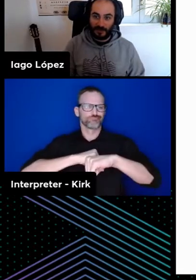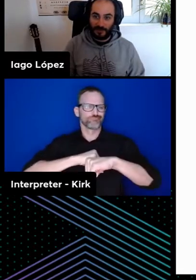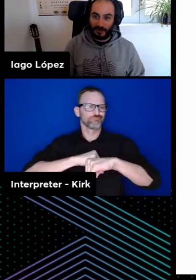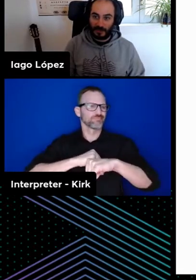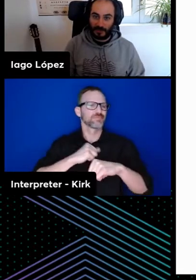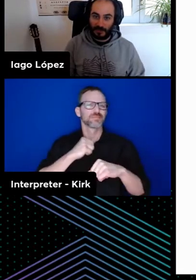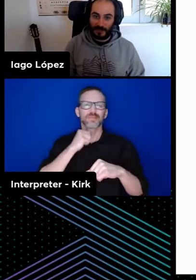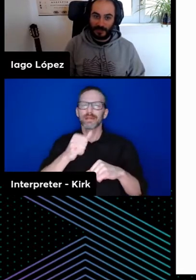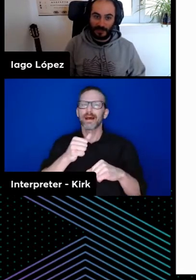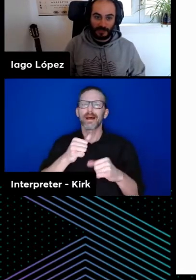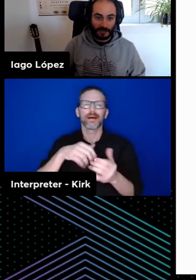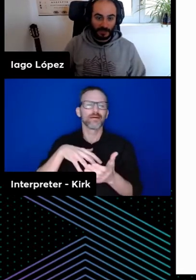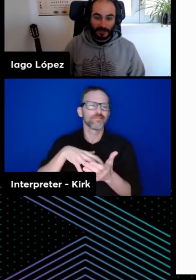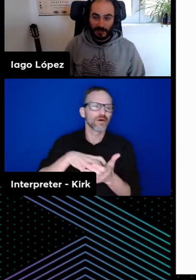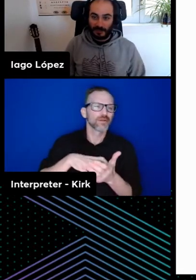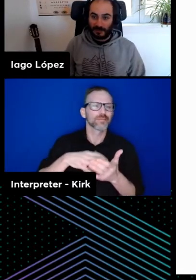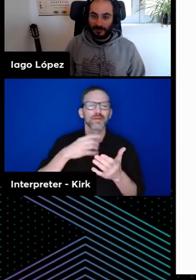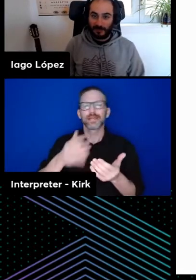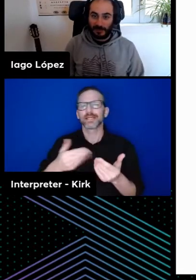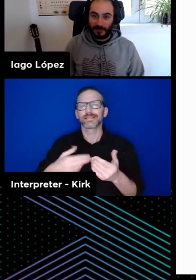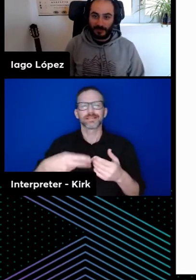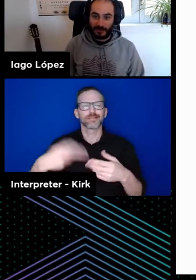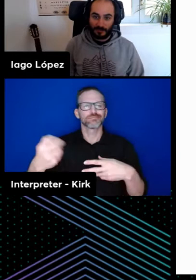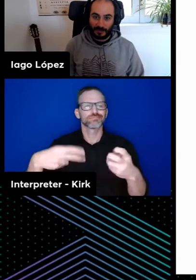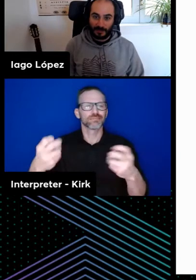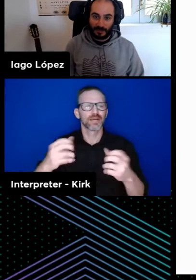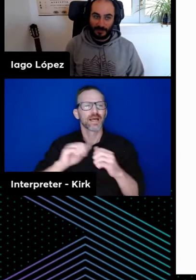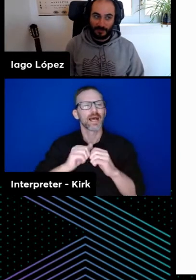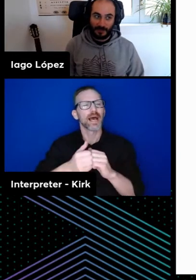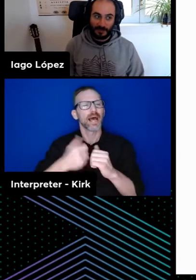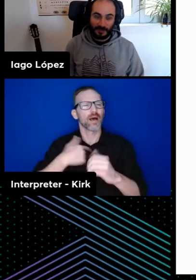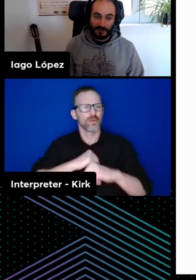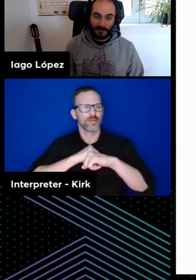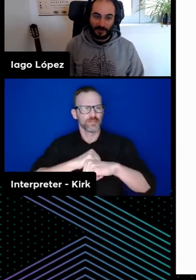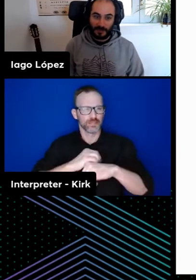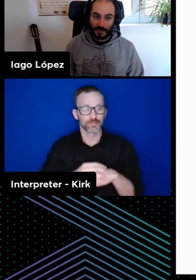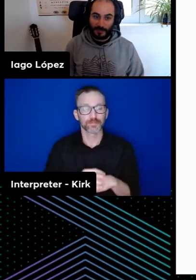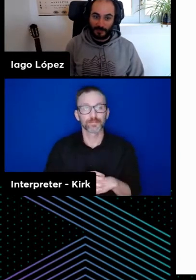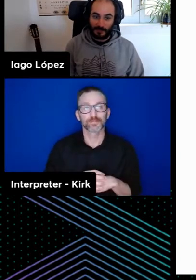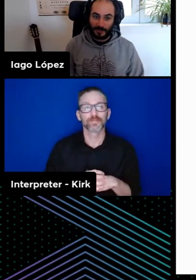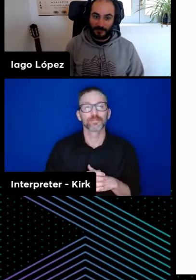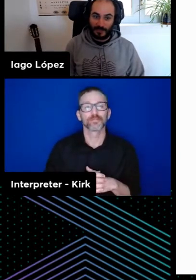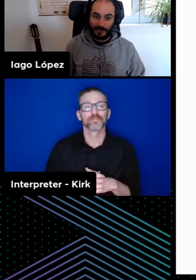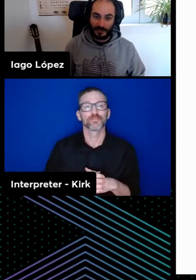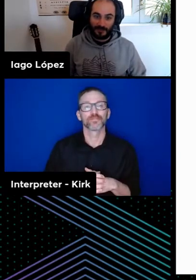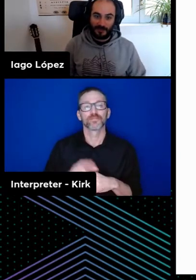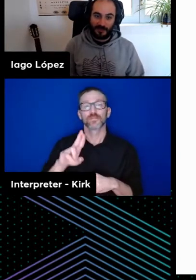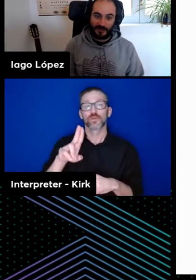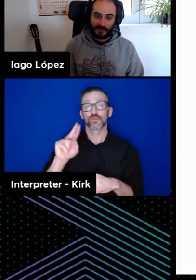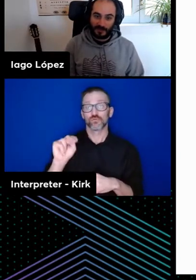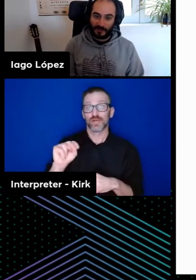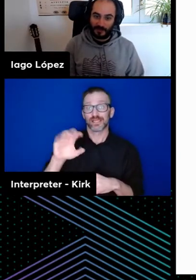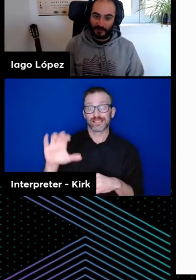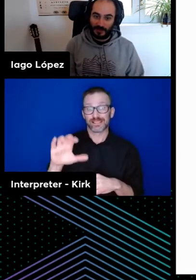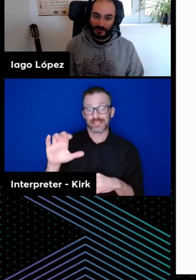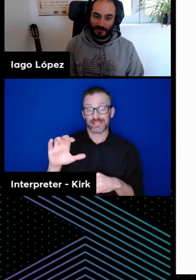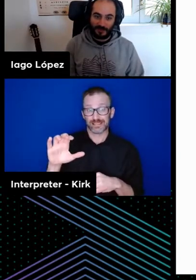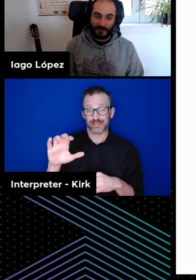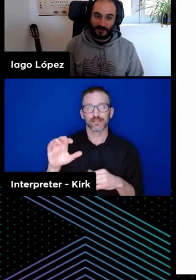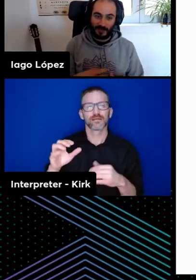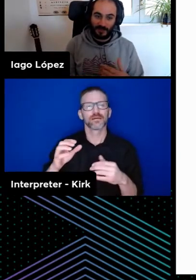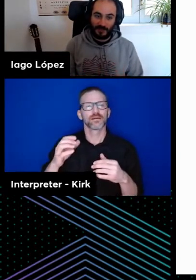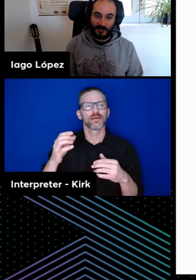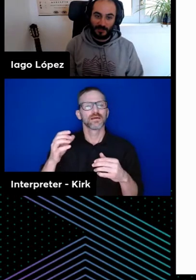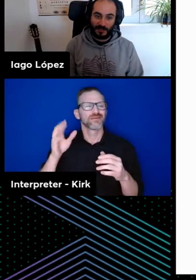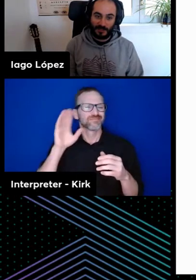is mitigated. So this vulnerability, what it did was take advantage of some malicious